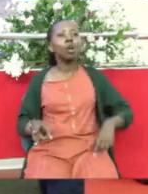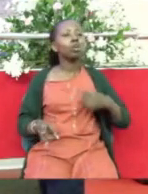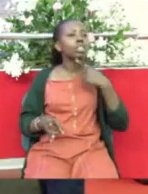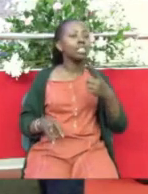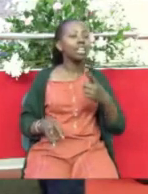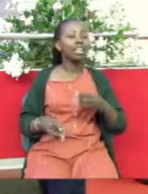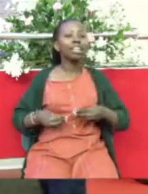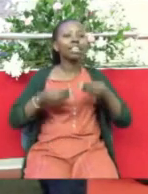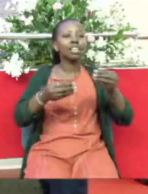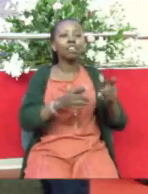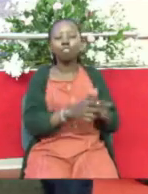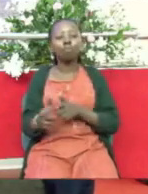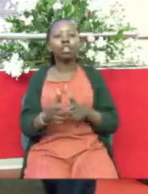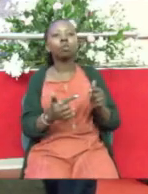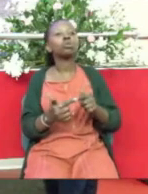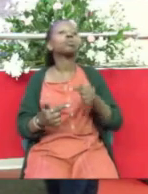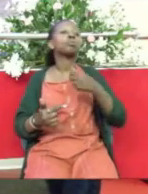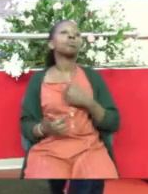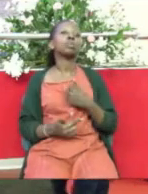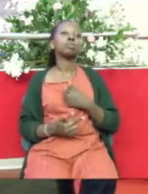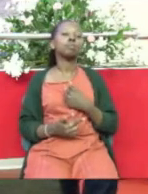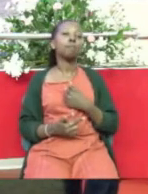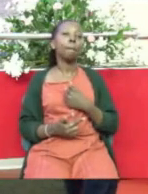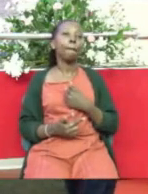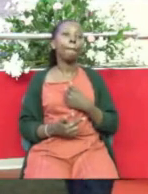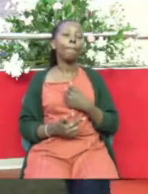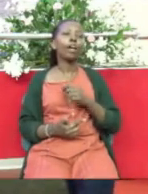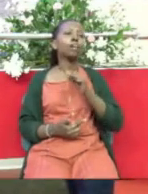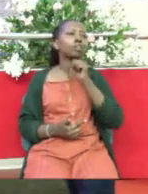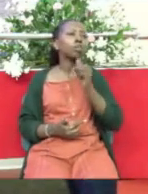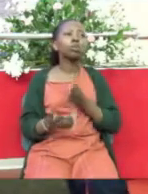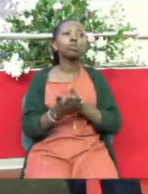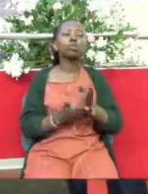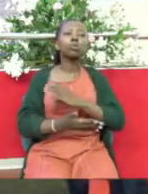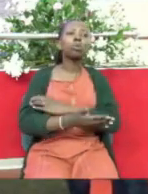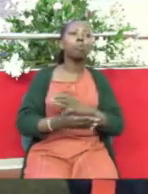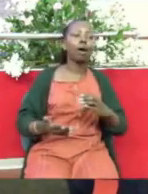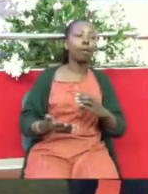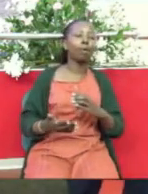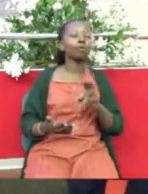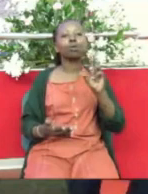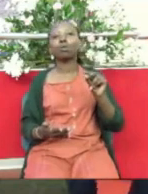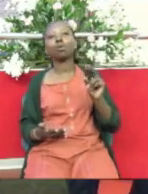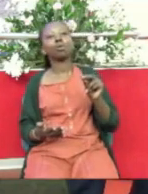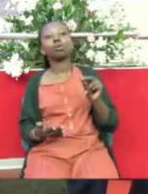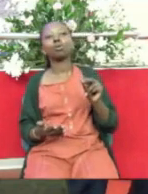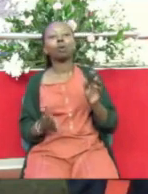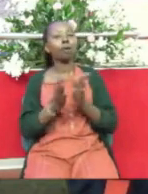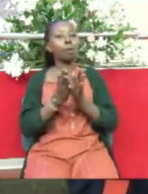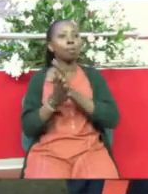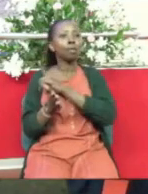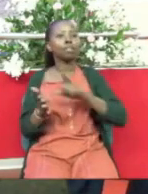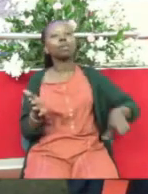is mine. Vita si vyako, sasa ni vyangu. It is not by might, neither by power. Si kwa nguvu wala uweza. Praise the name